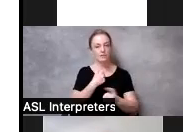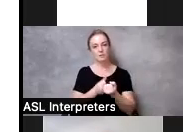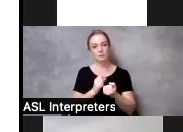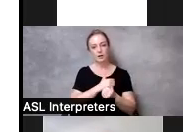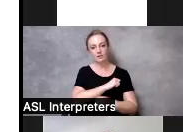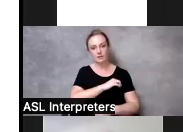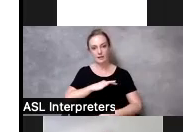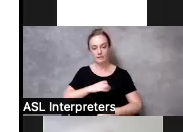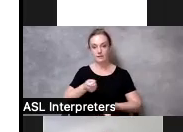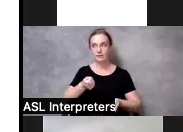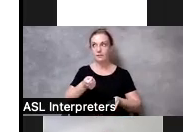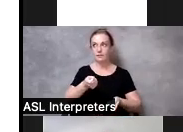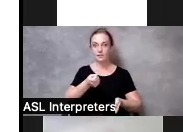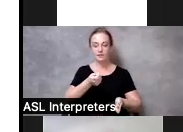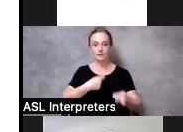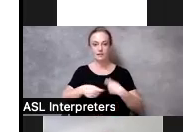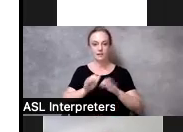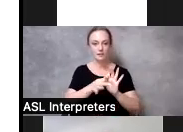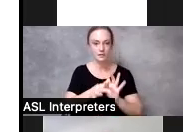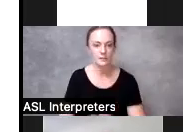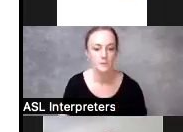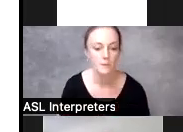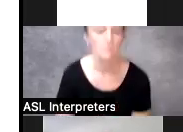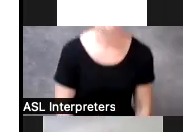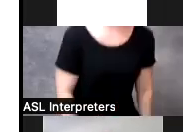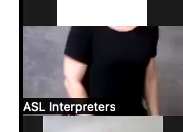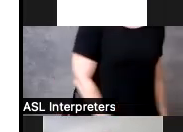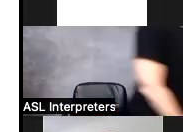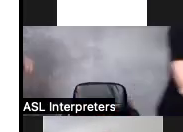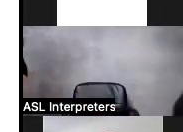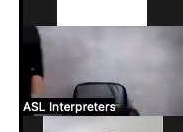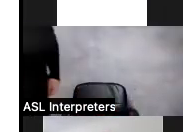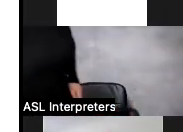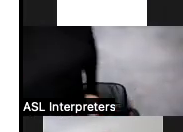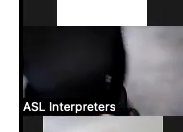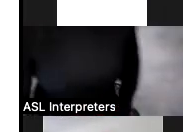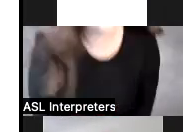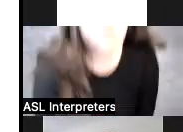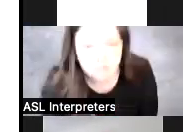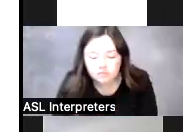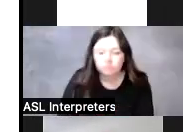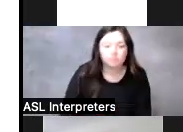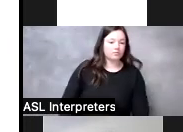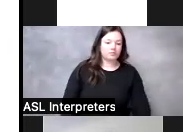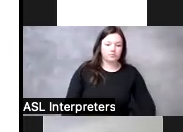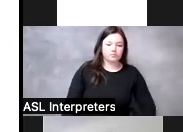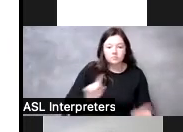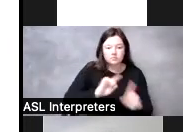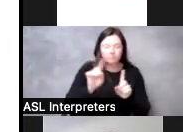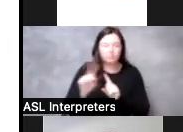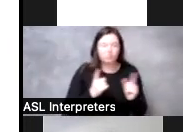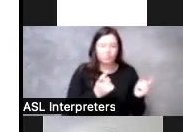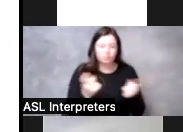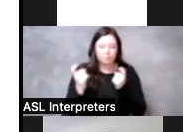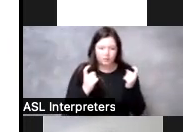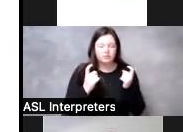staff. We did some different other recruitment